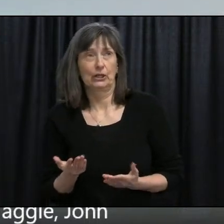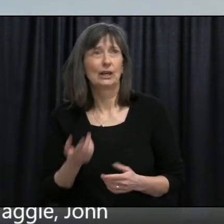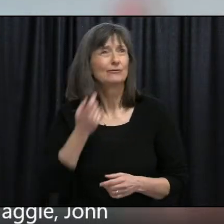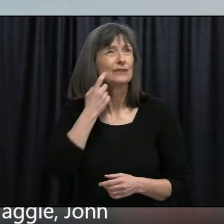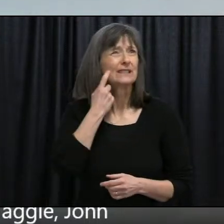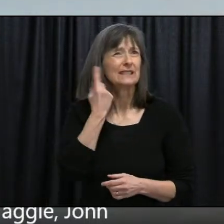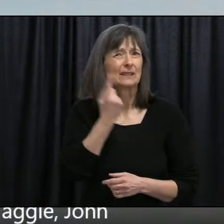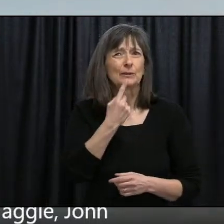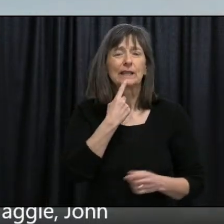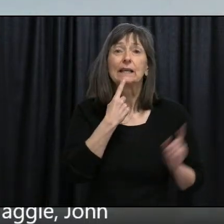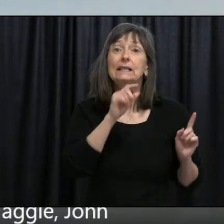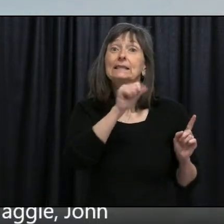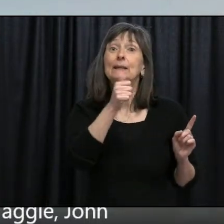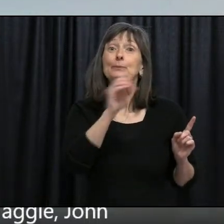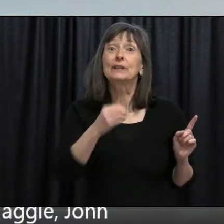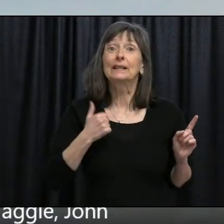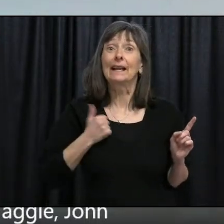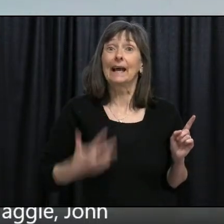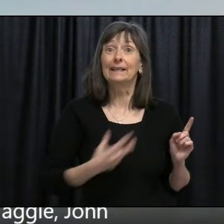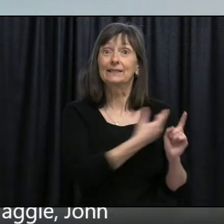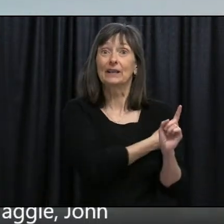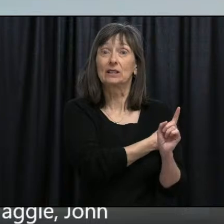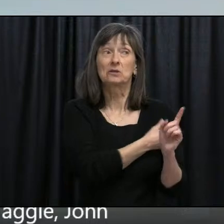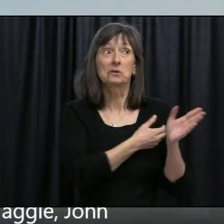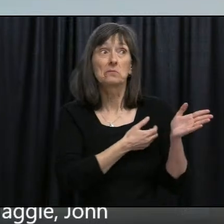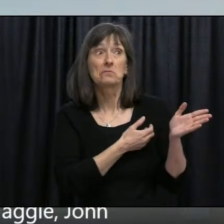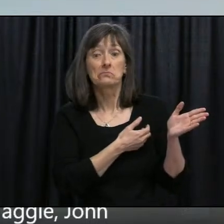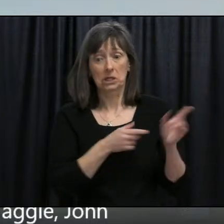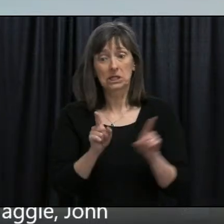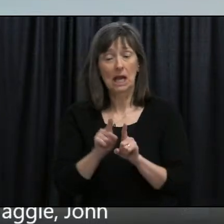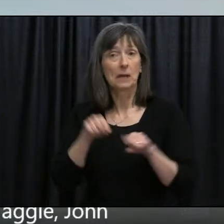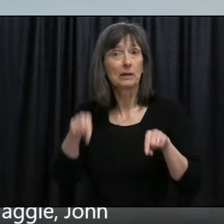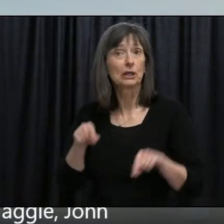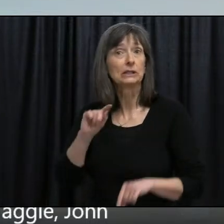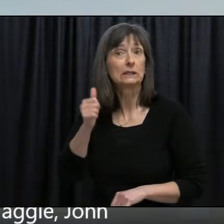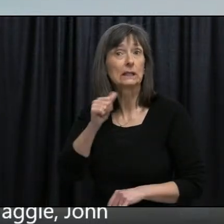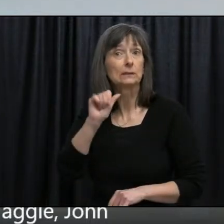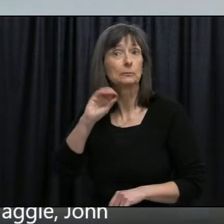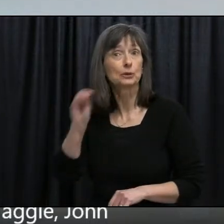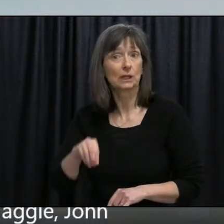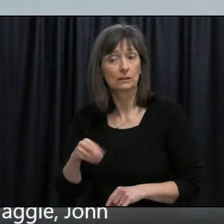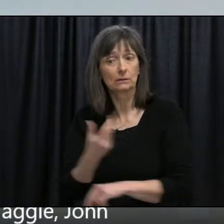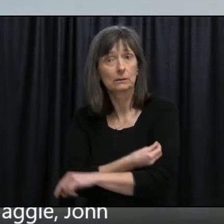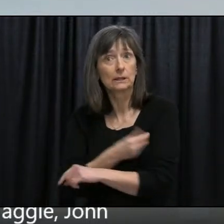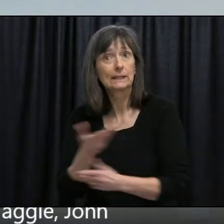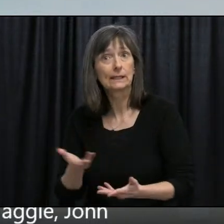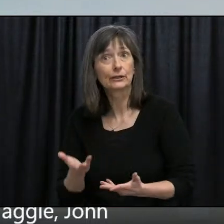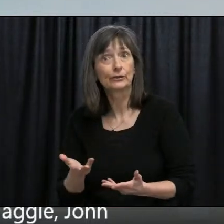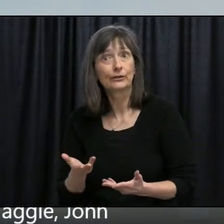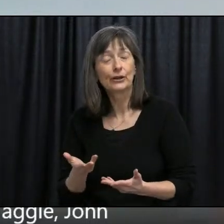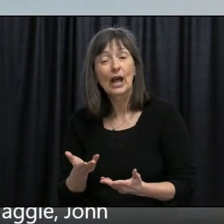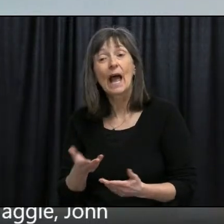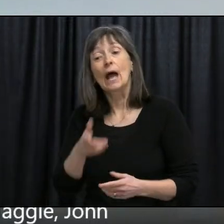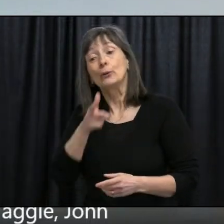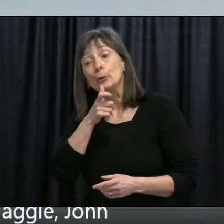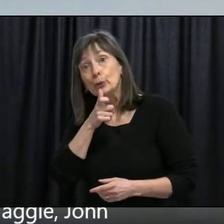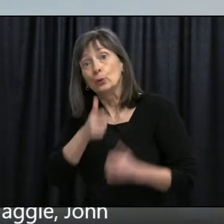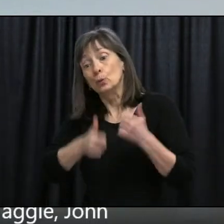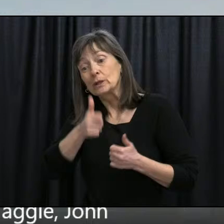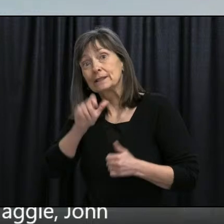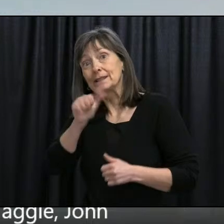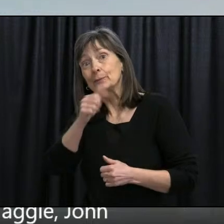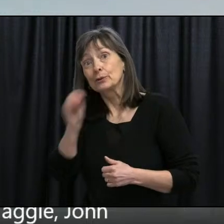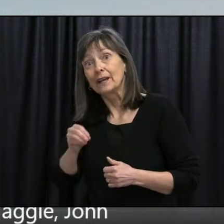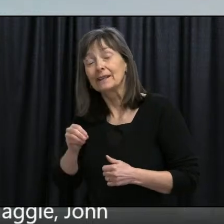of Canadians had been vaccinated. That's pretty well where we are. And it's 10% that are the most vulnerable, because that's where